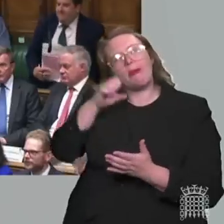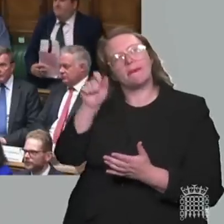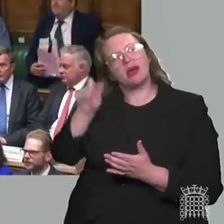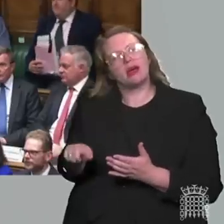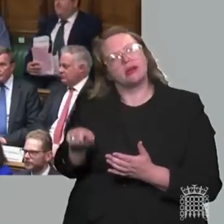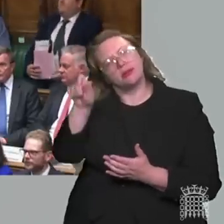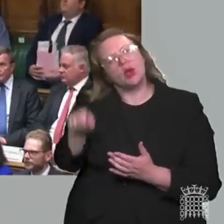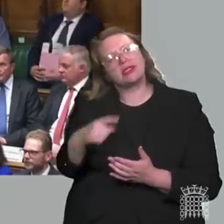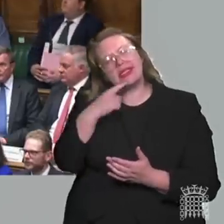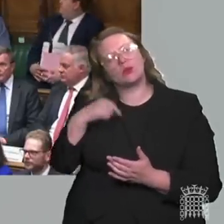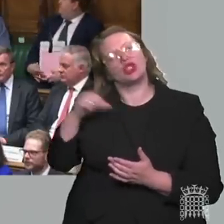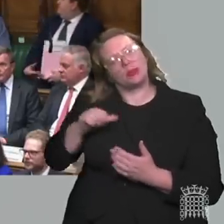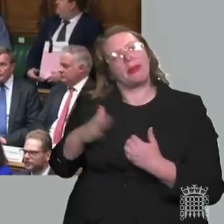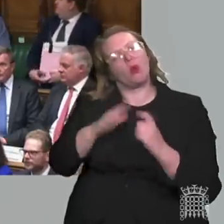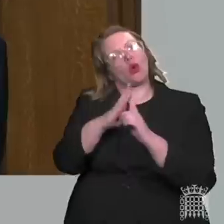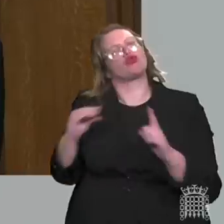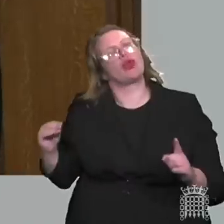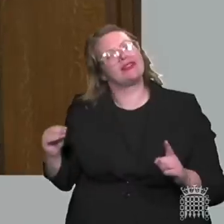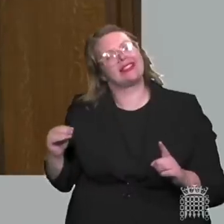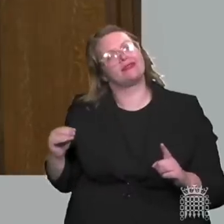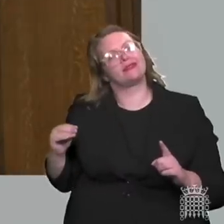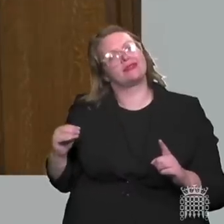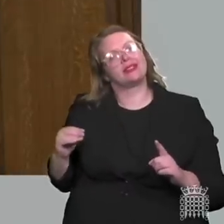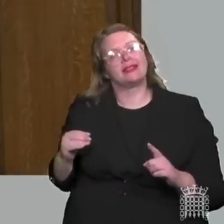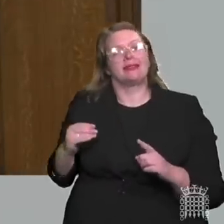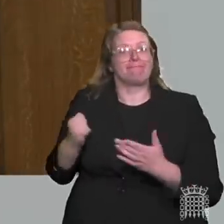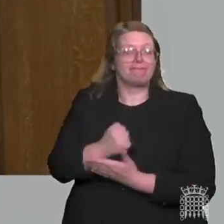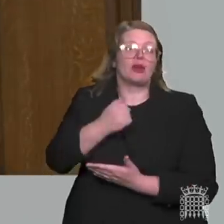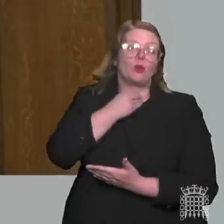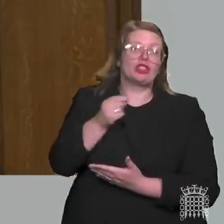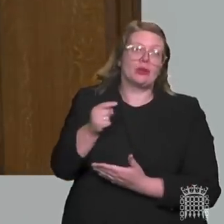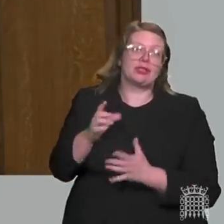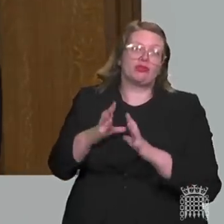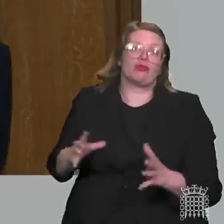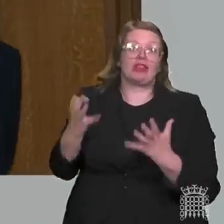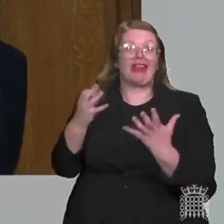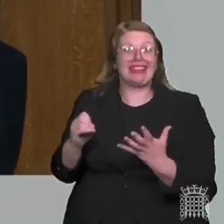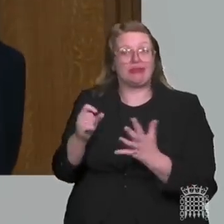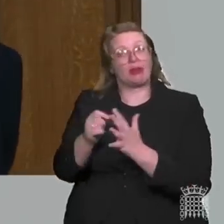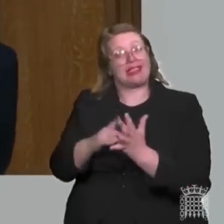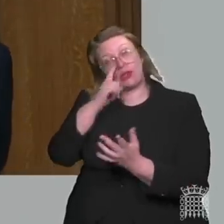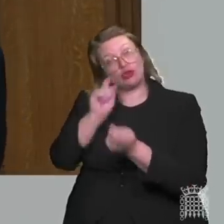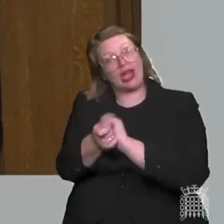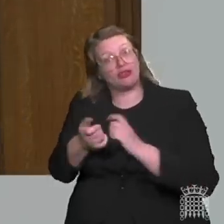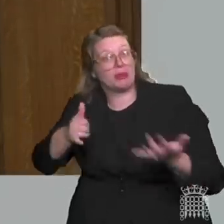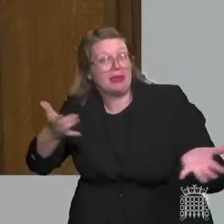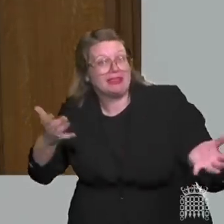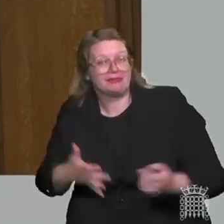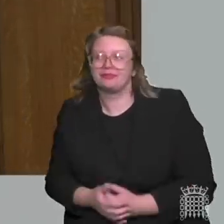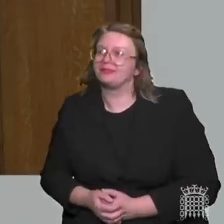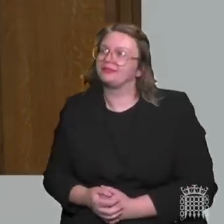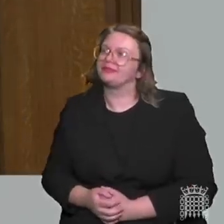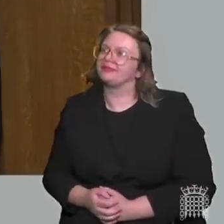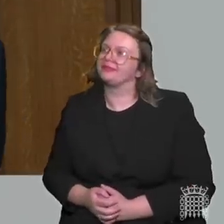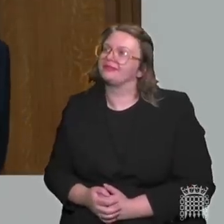said that we should be more conservative. If only he'd had a majority of 80 and been Prime Minister, he might have been able to do something about it.